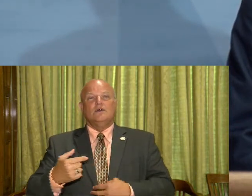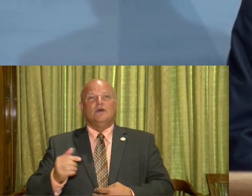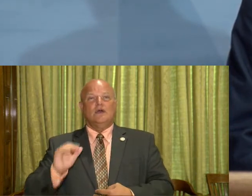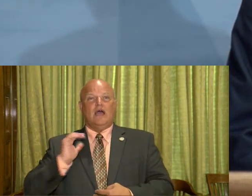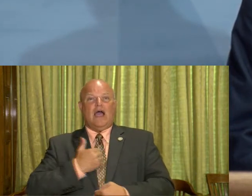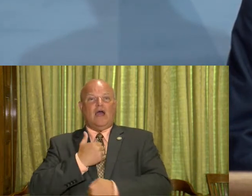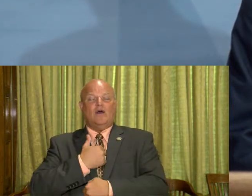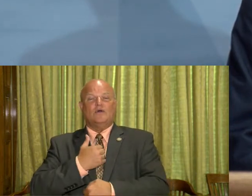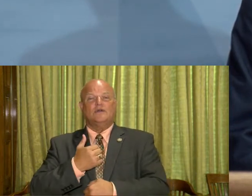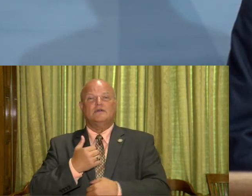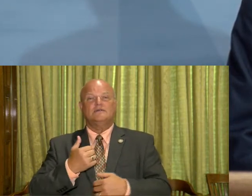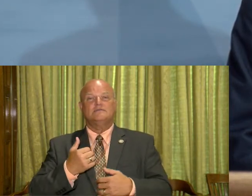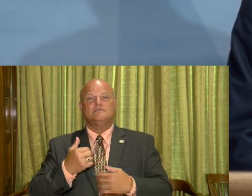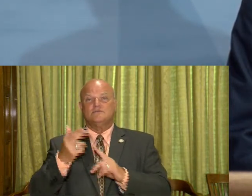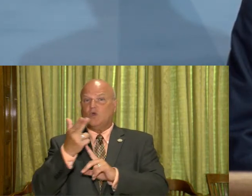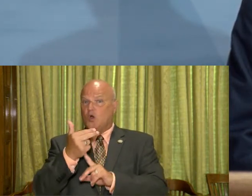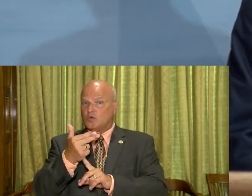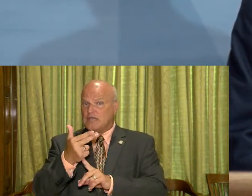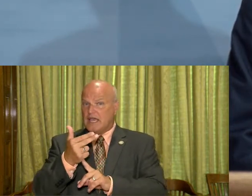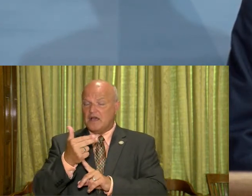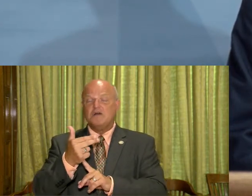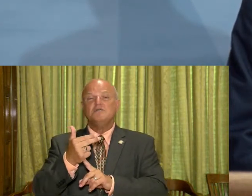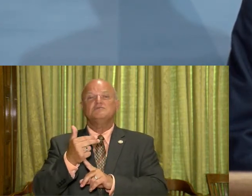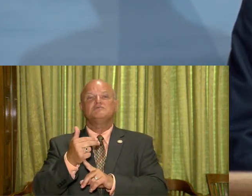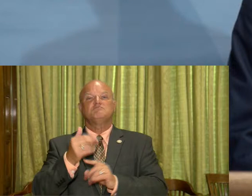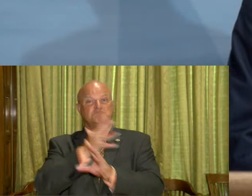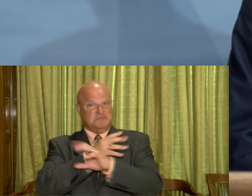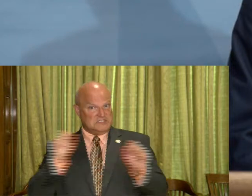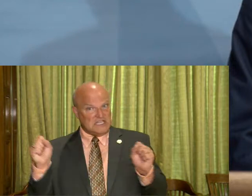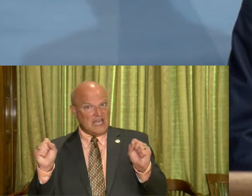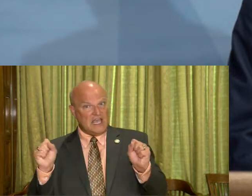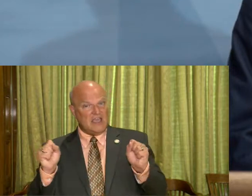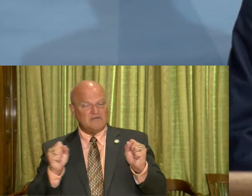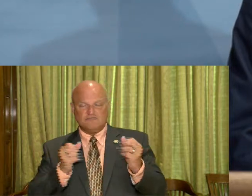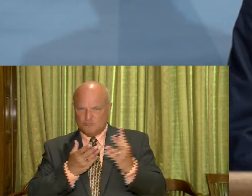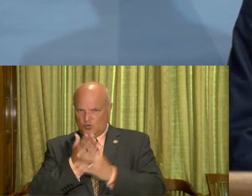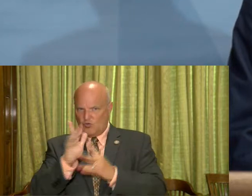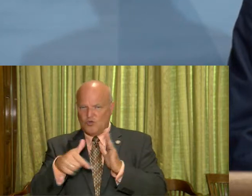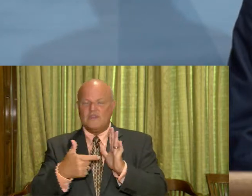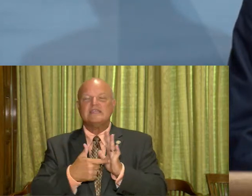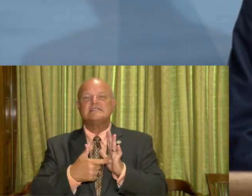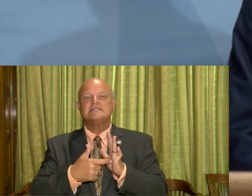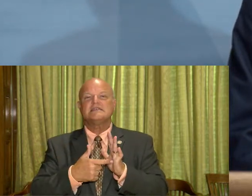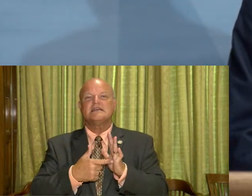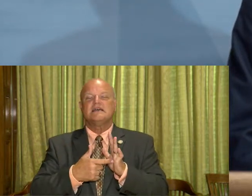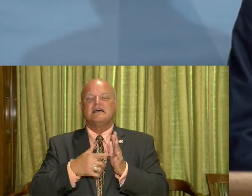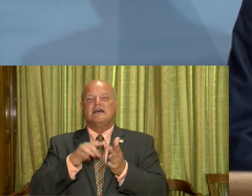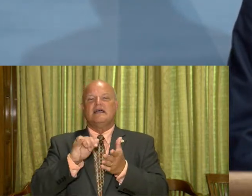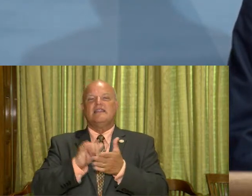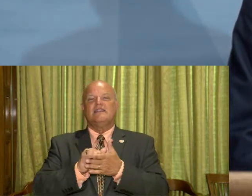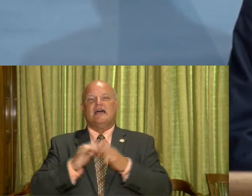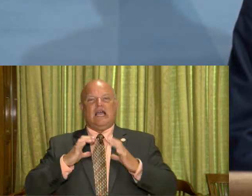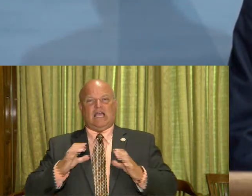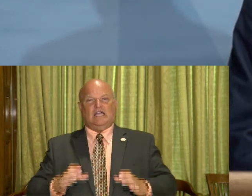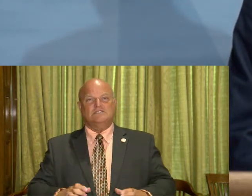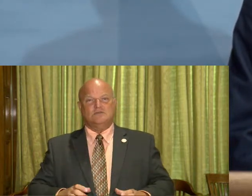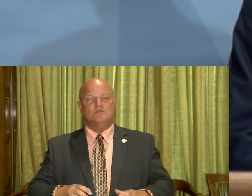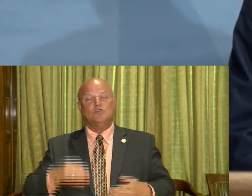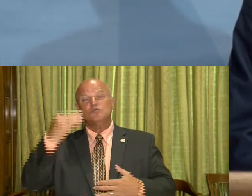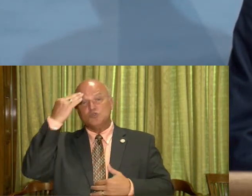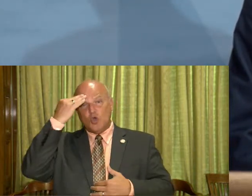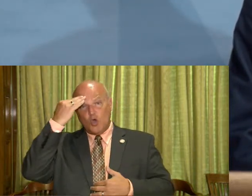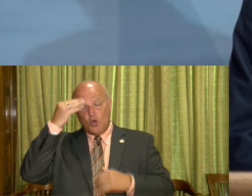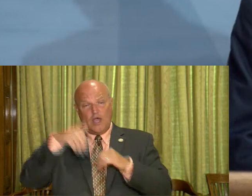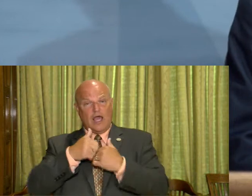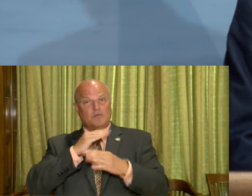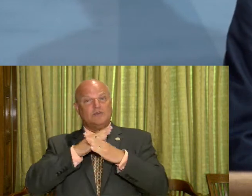Our hospitality industry have learned to be safe and work through this. The customers know what to do to